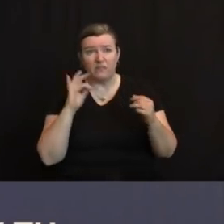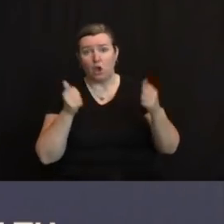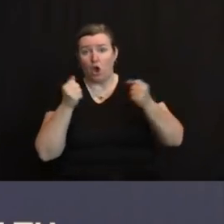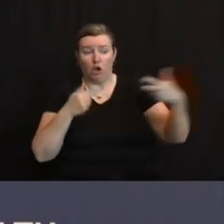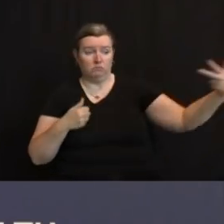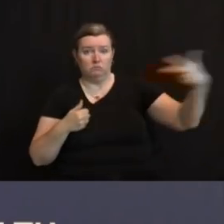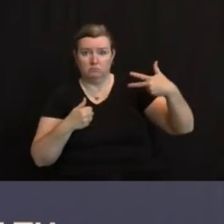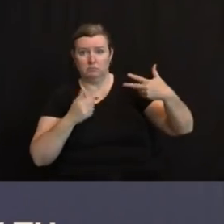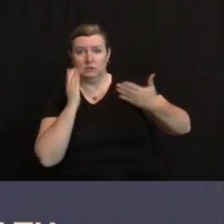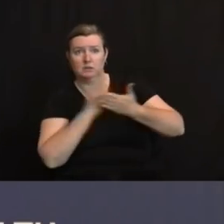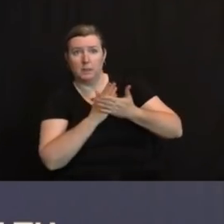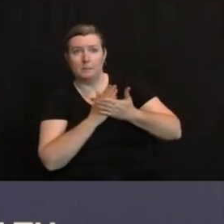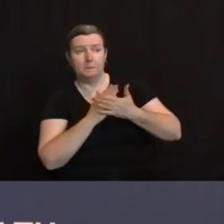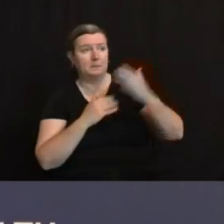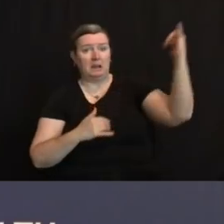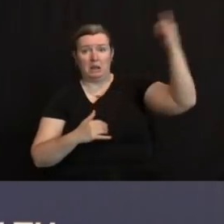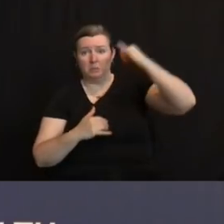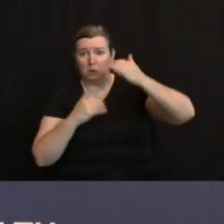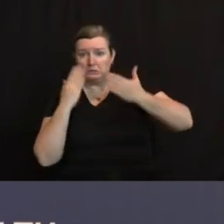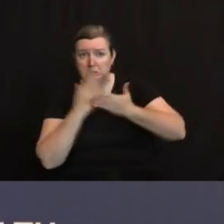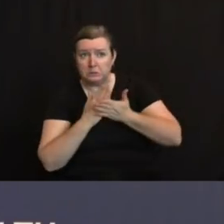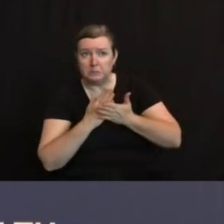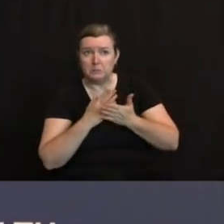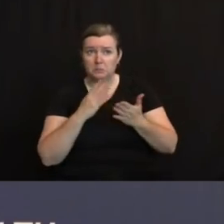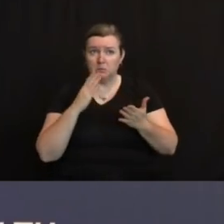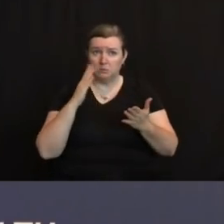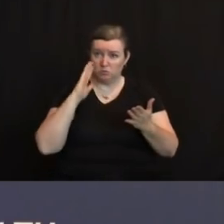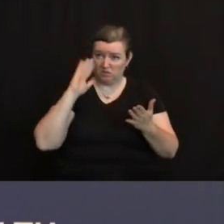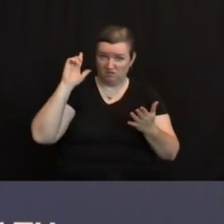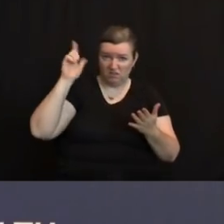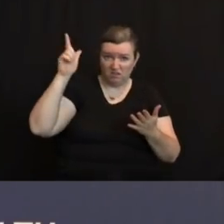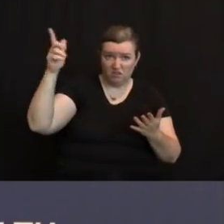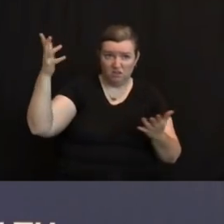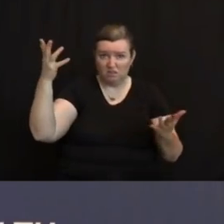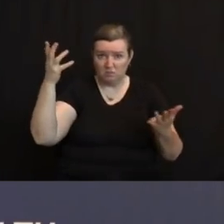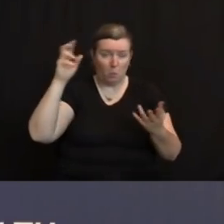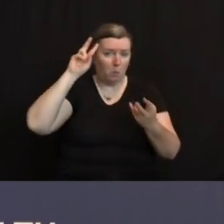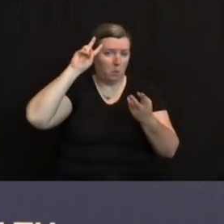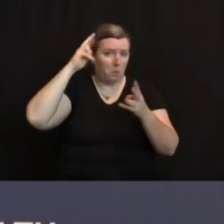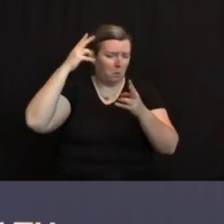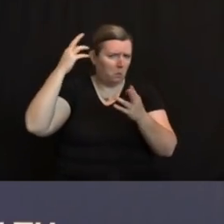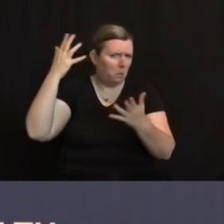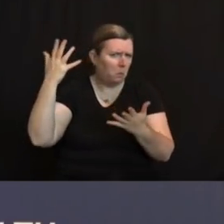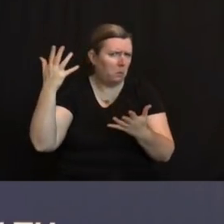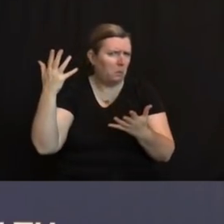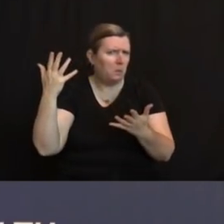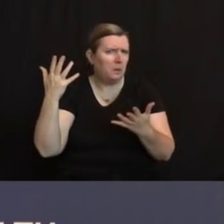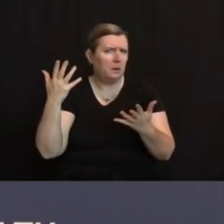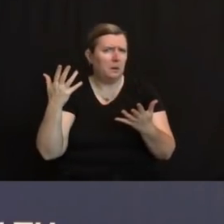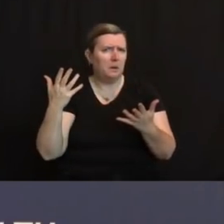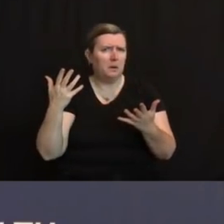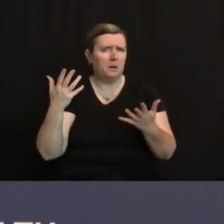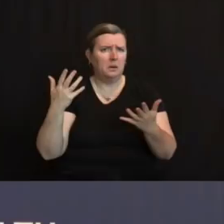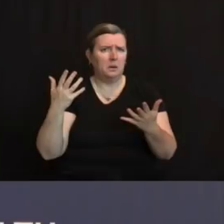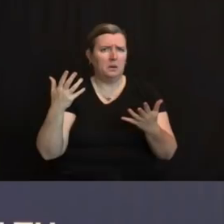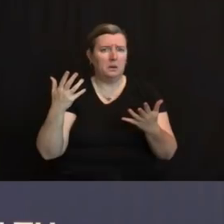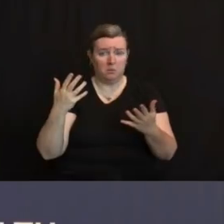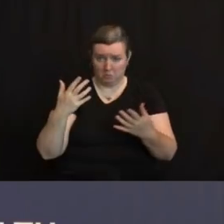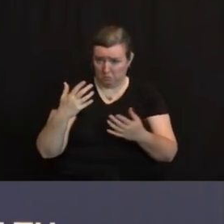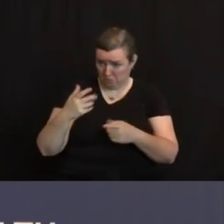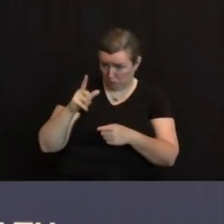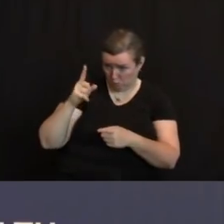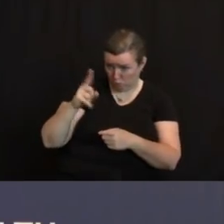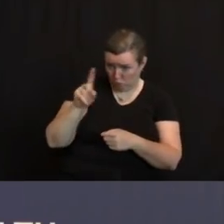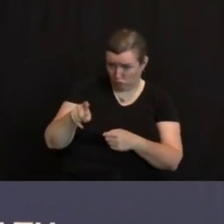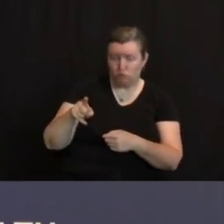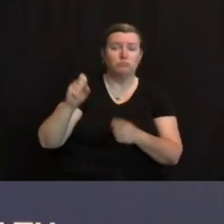Would that be something considered later on if this does change, I mean, in the fluid situation? Is that it? Yeah. You can't